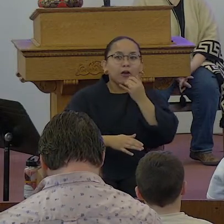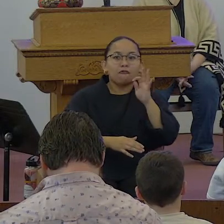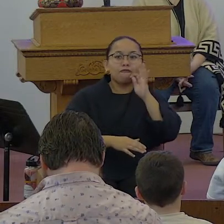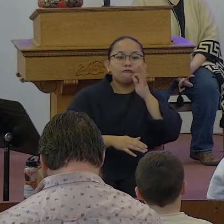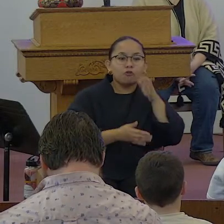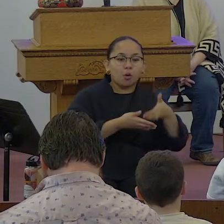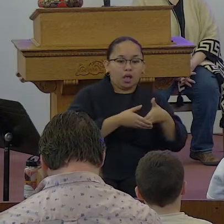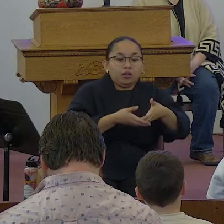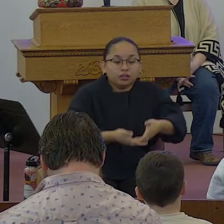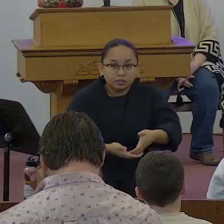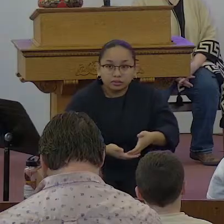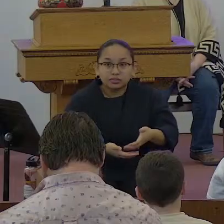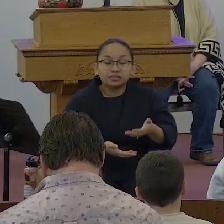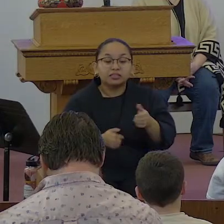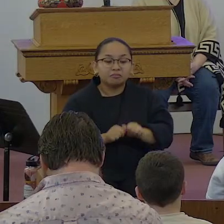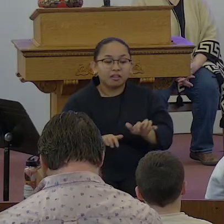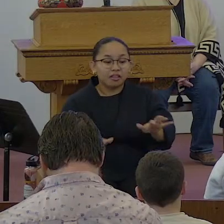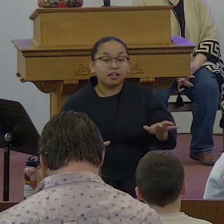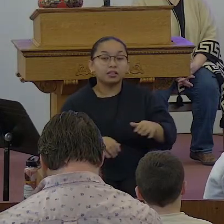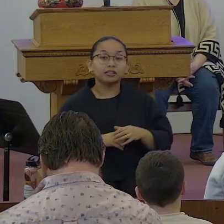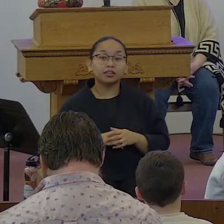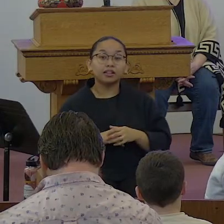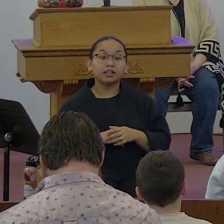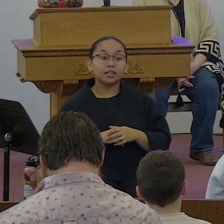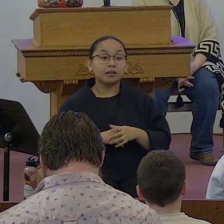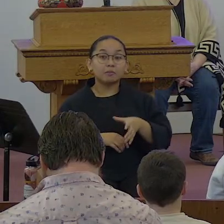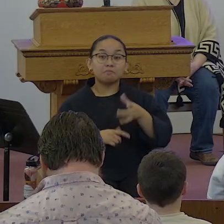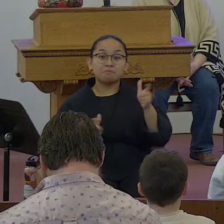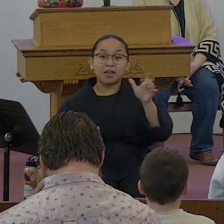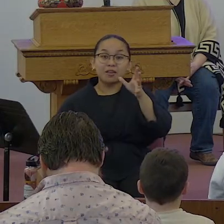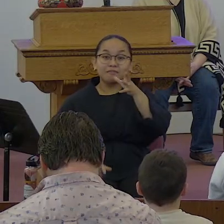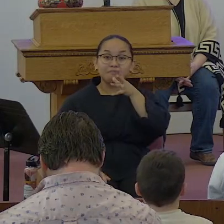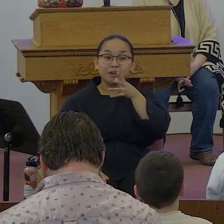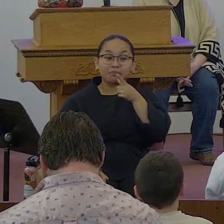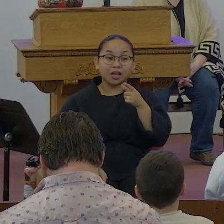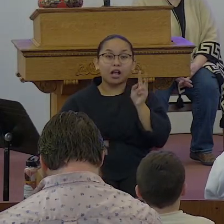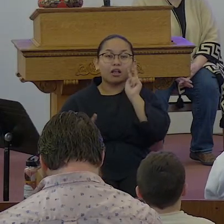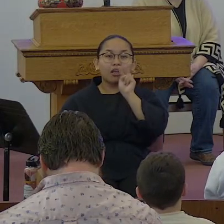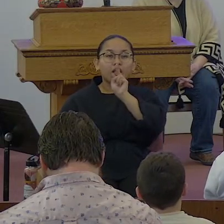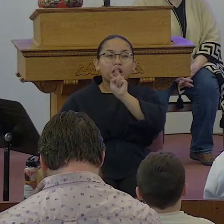Big Mama, she looked at all that earth and she said,